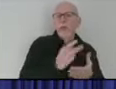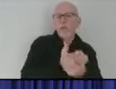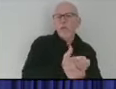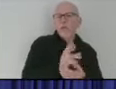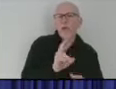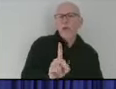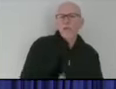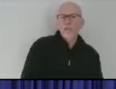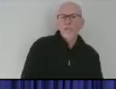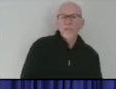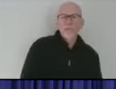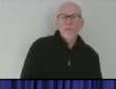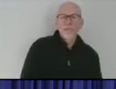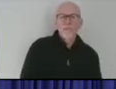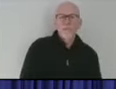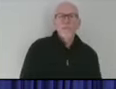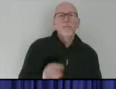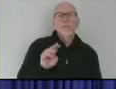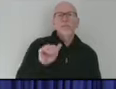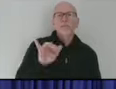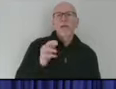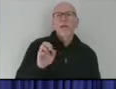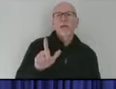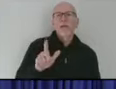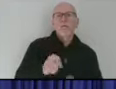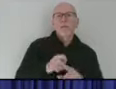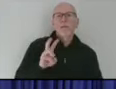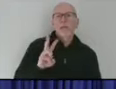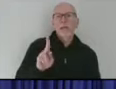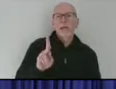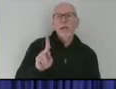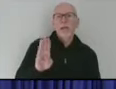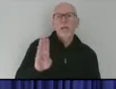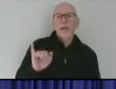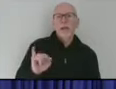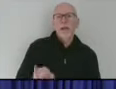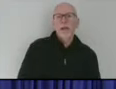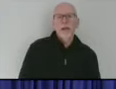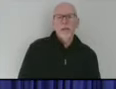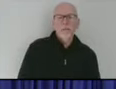Absolutely. Michael from WKVI.